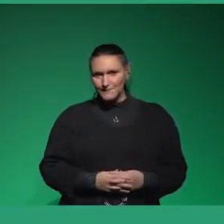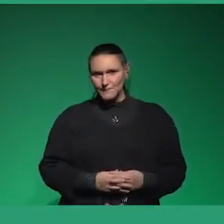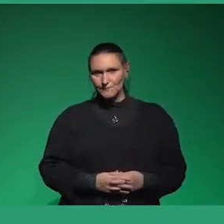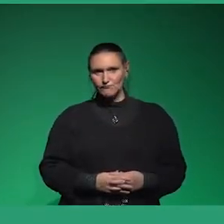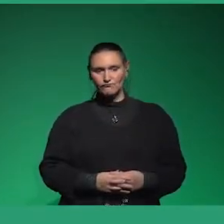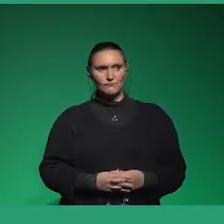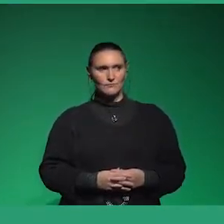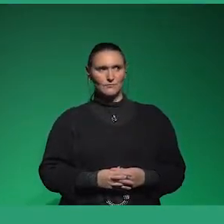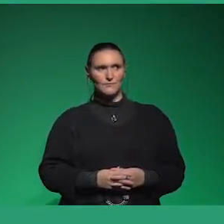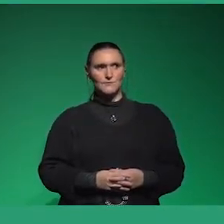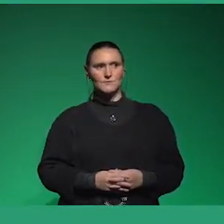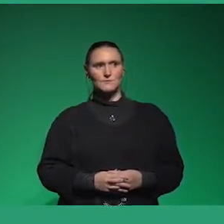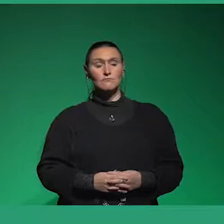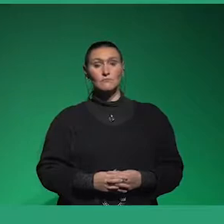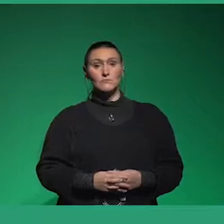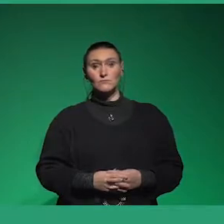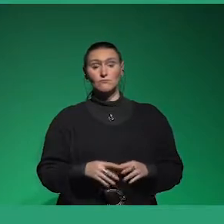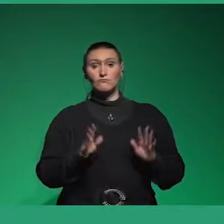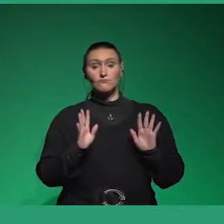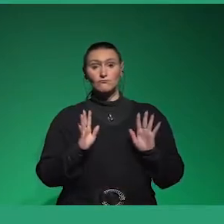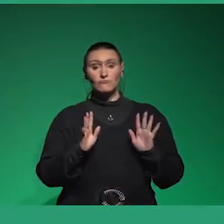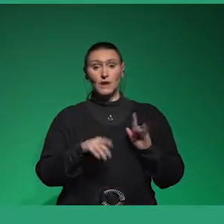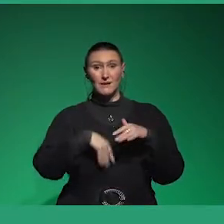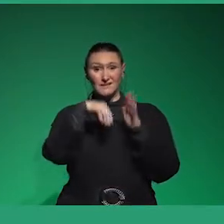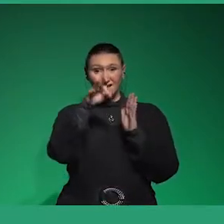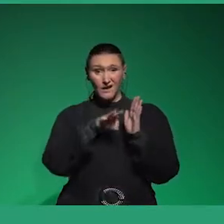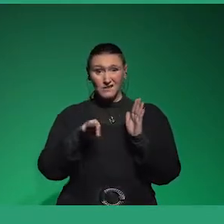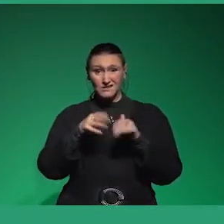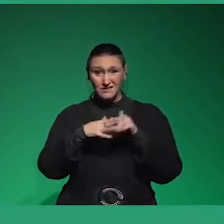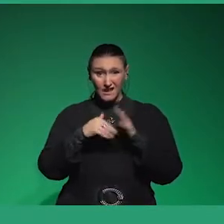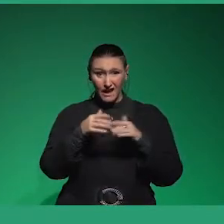We are not architecture, but we try to make our own lab.